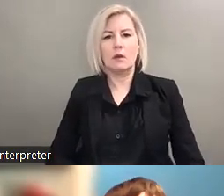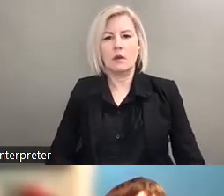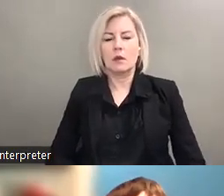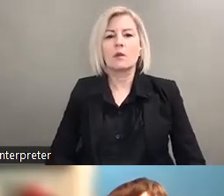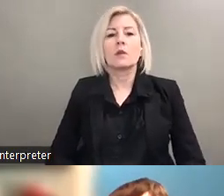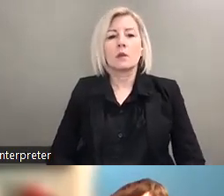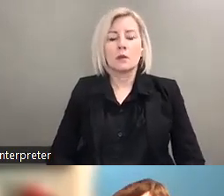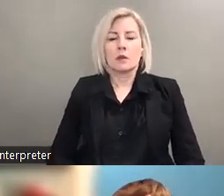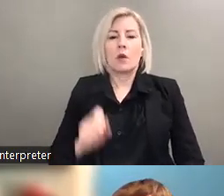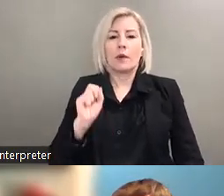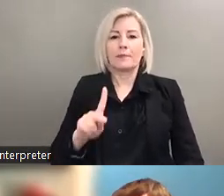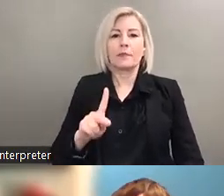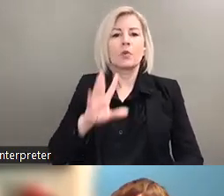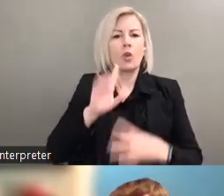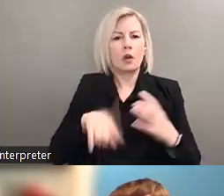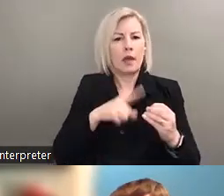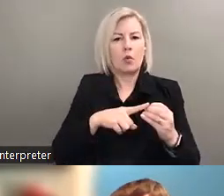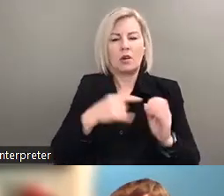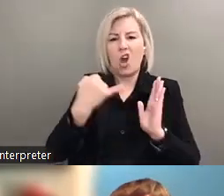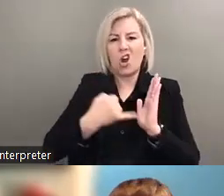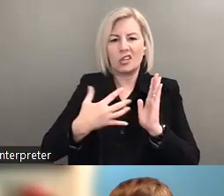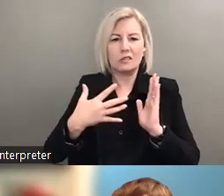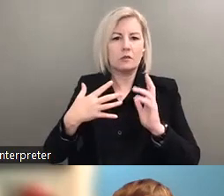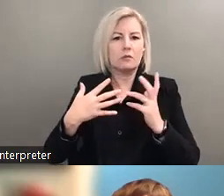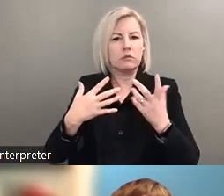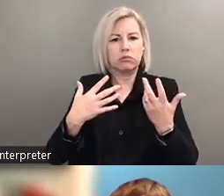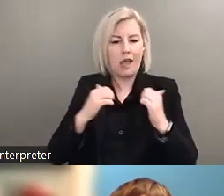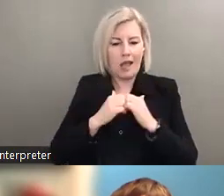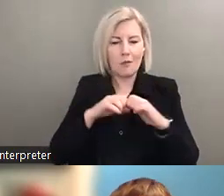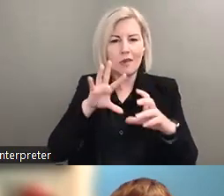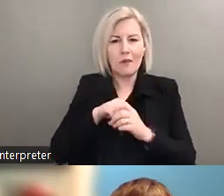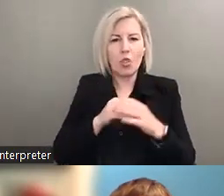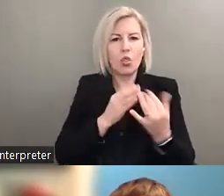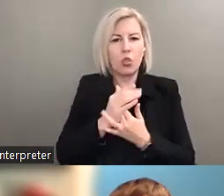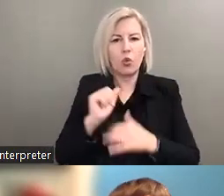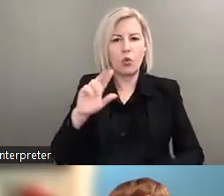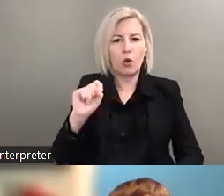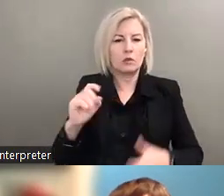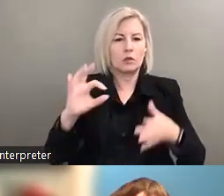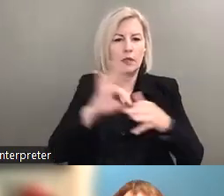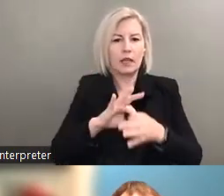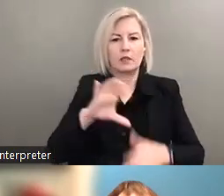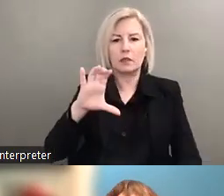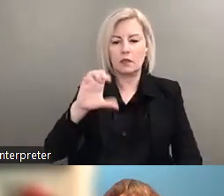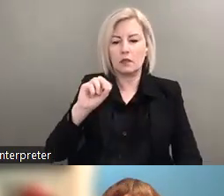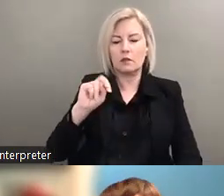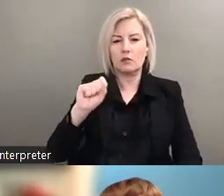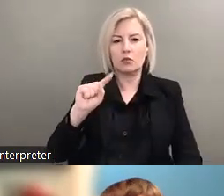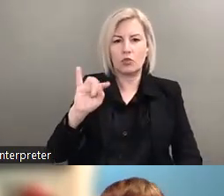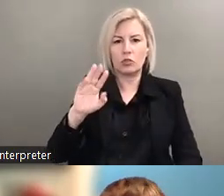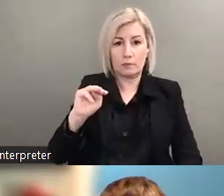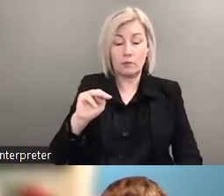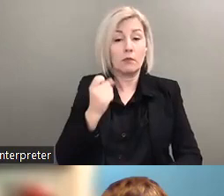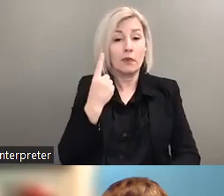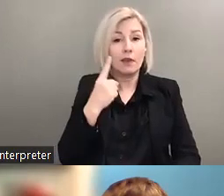So let's talk about what artists can be engaged through an ArtsCONNECT consortium. Again, this is a